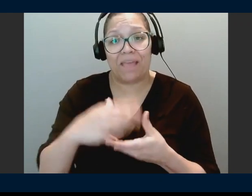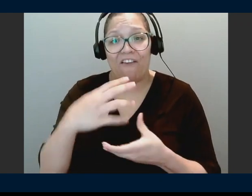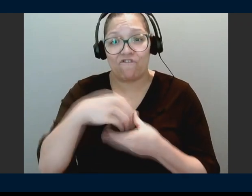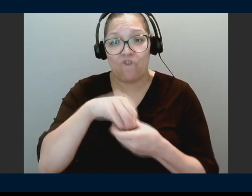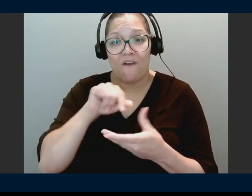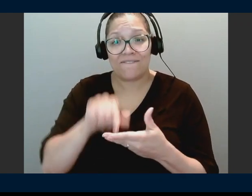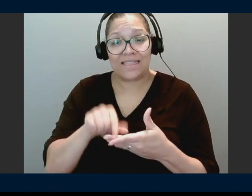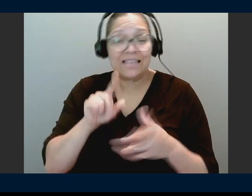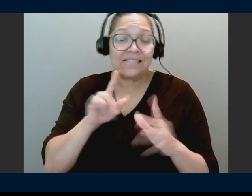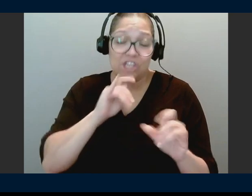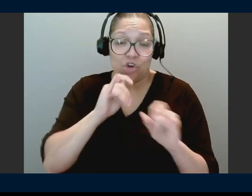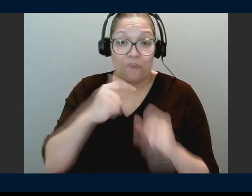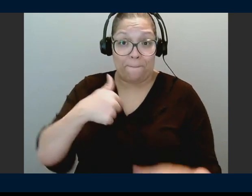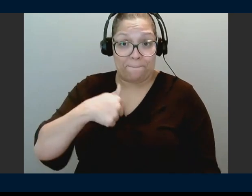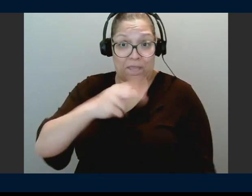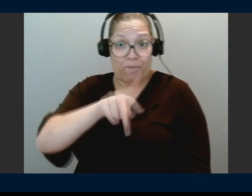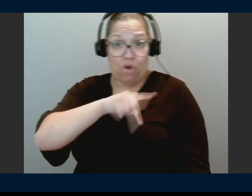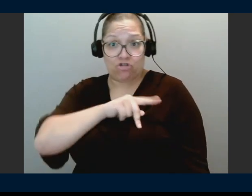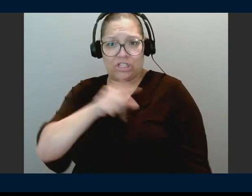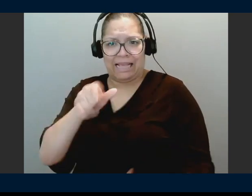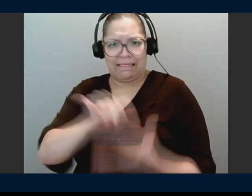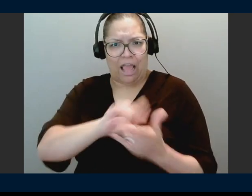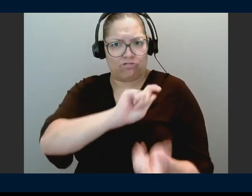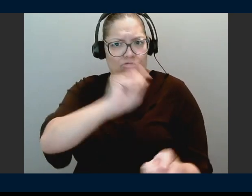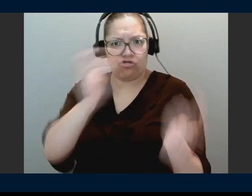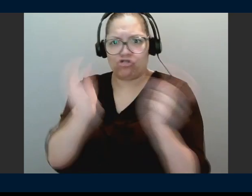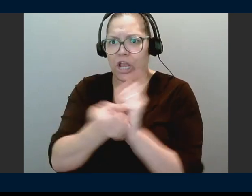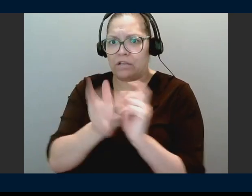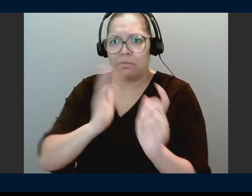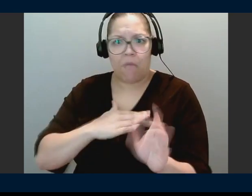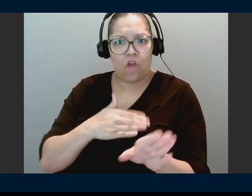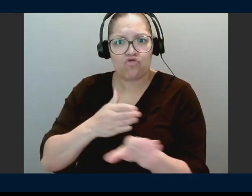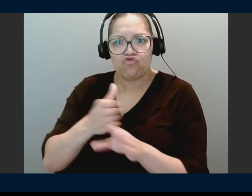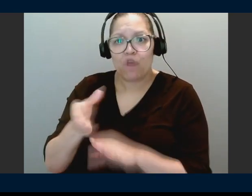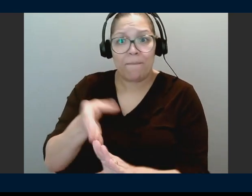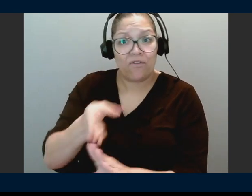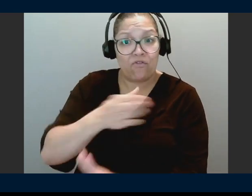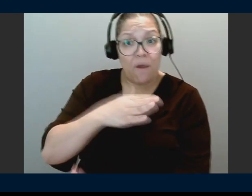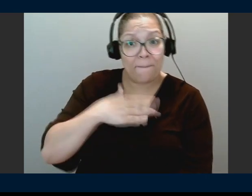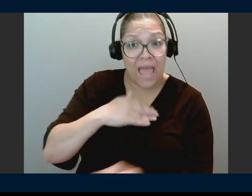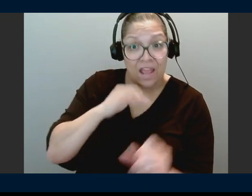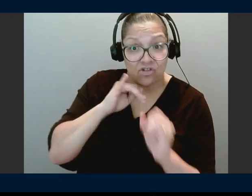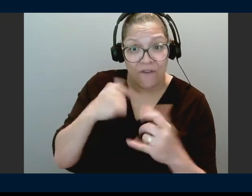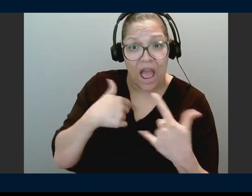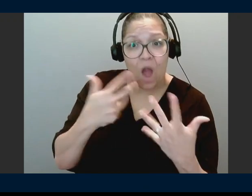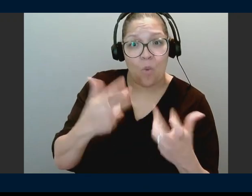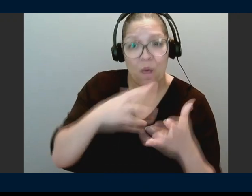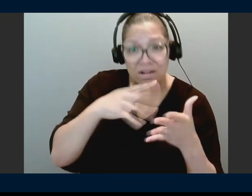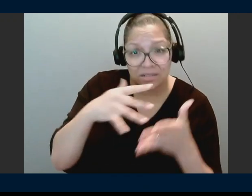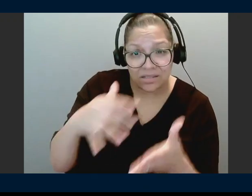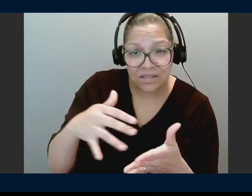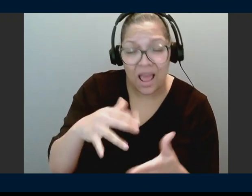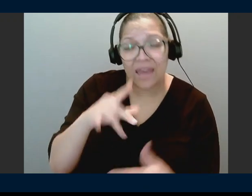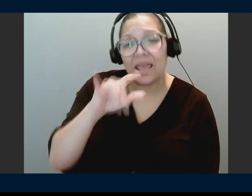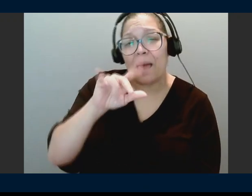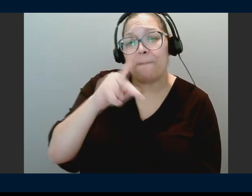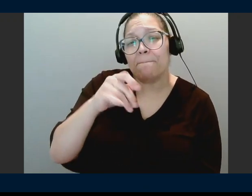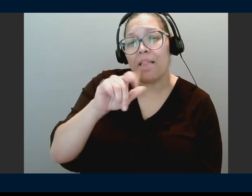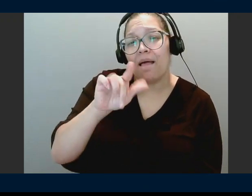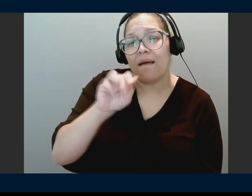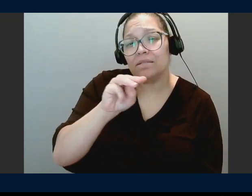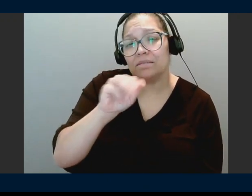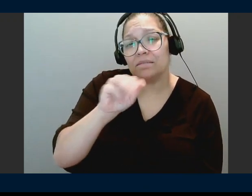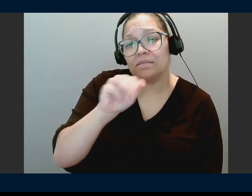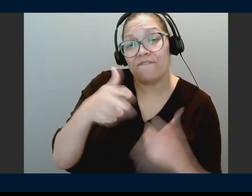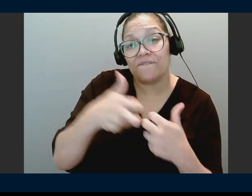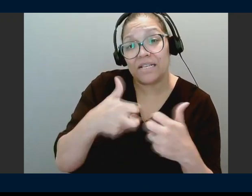me personally, it actually changed the course of my career. Before my interview, I wanted to study plasma physics, and then through